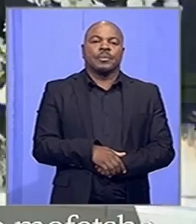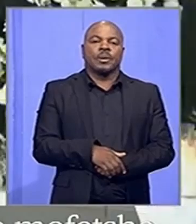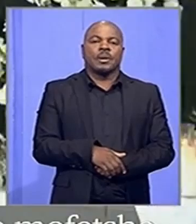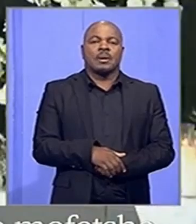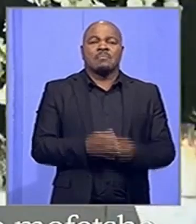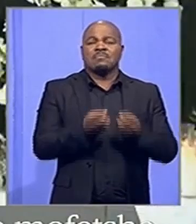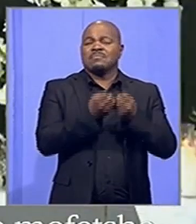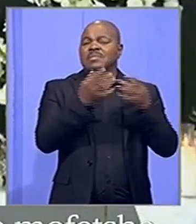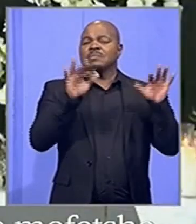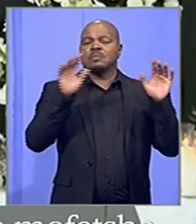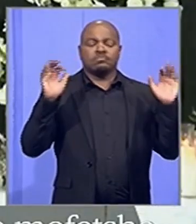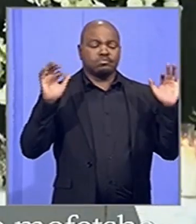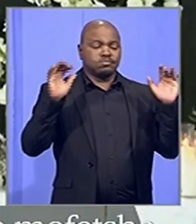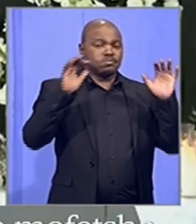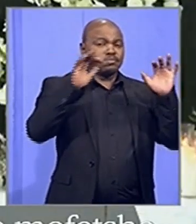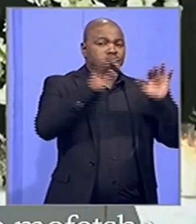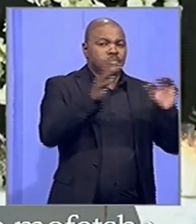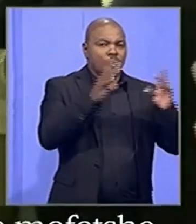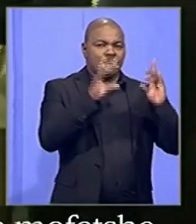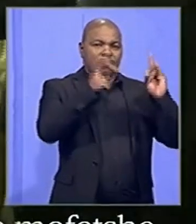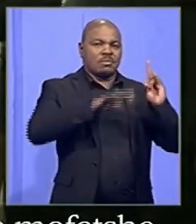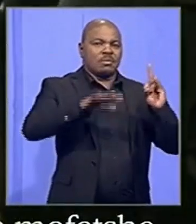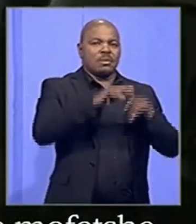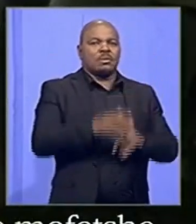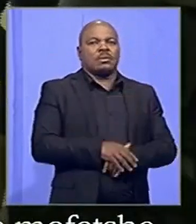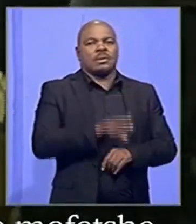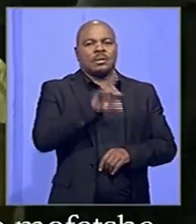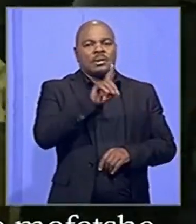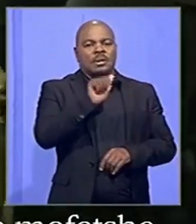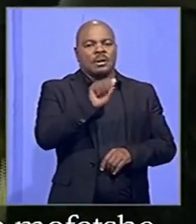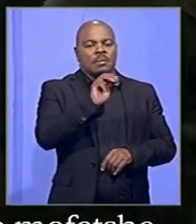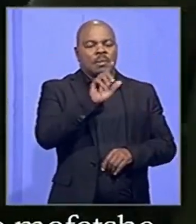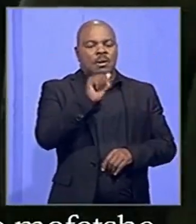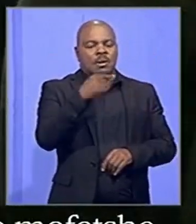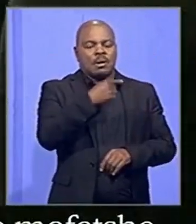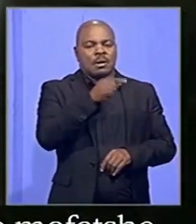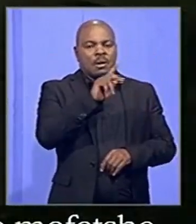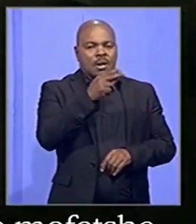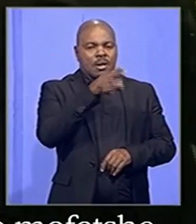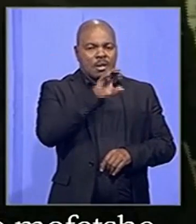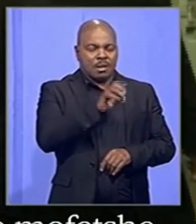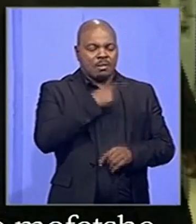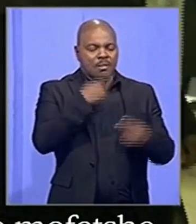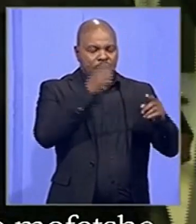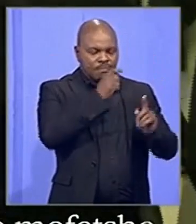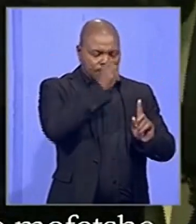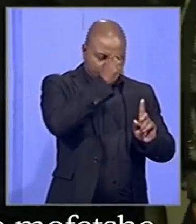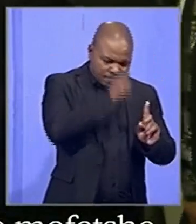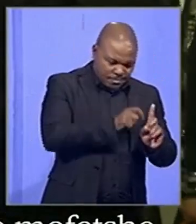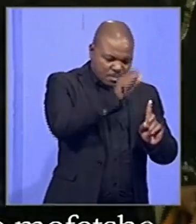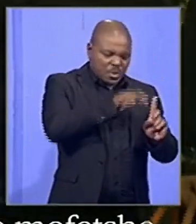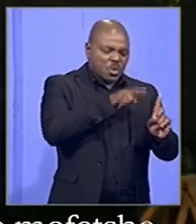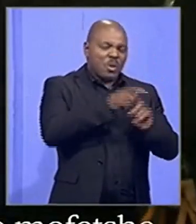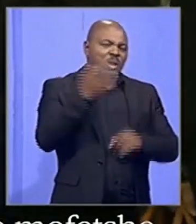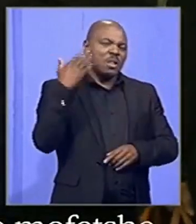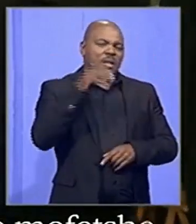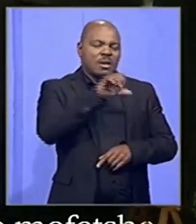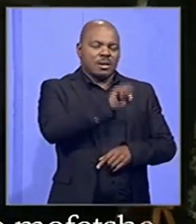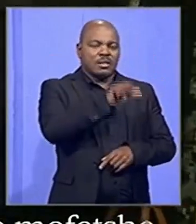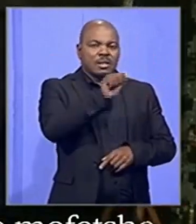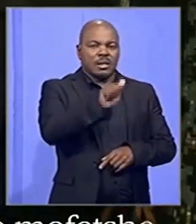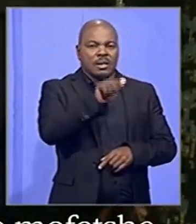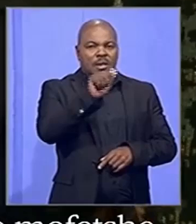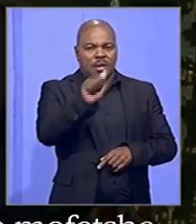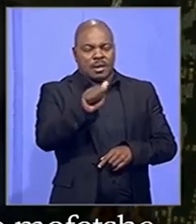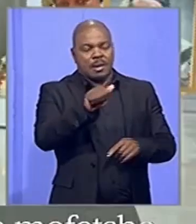Batho ba bangata ba neng ba phuthetse le baleng la dipapadi la Gamalakhe o ile o lebisa hlompho ya bona ya ho qetela ho modulasetulo wa mehleng ya boto ya SAA